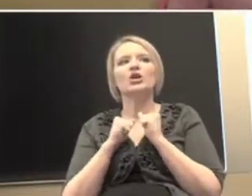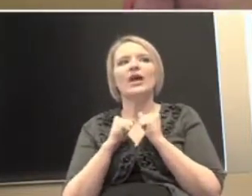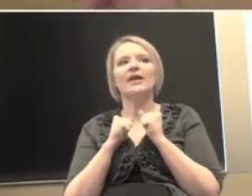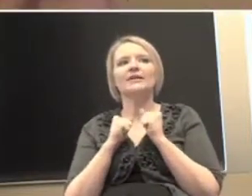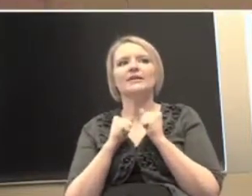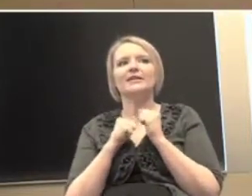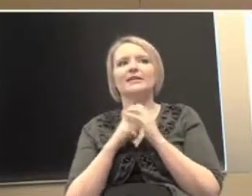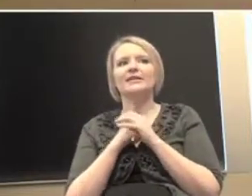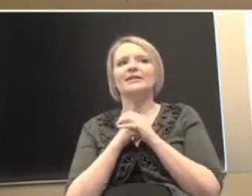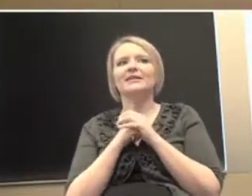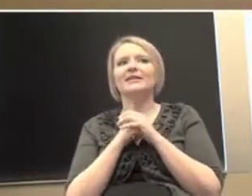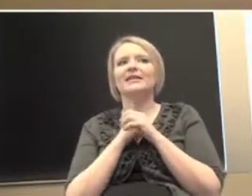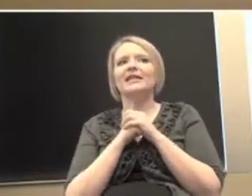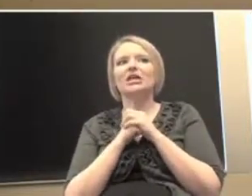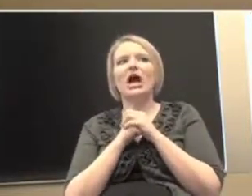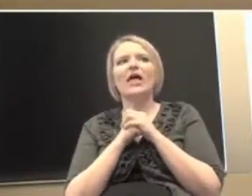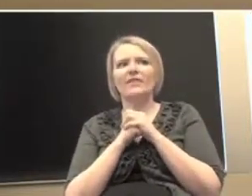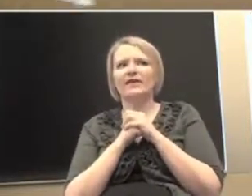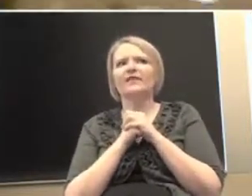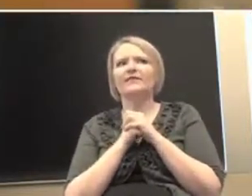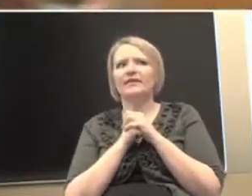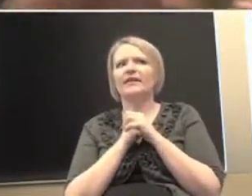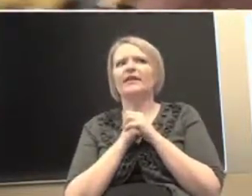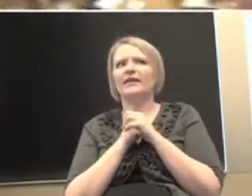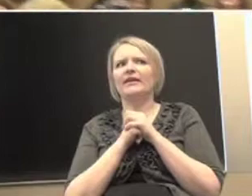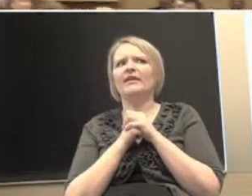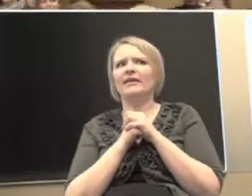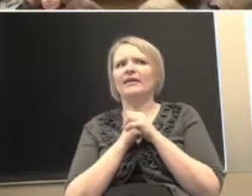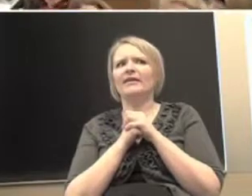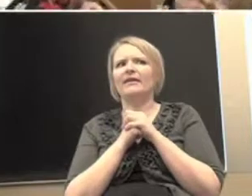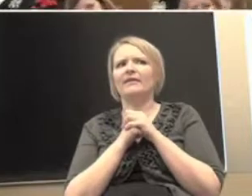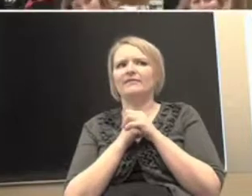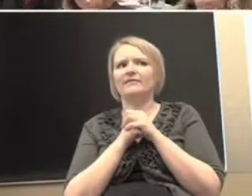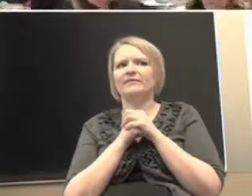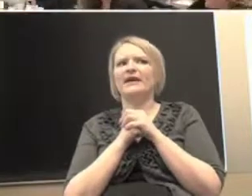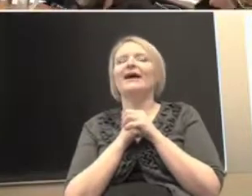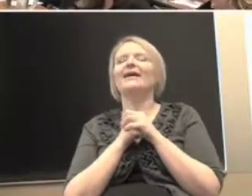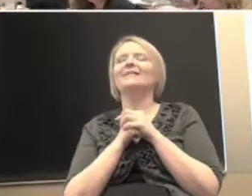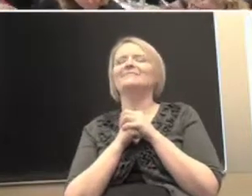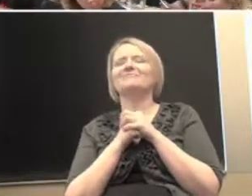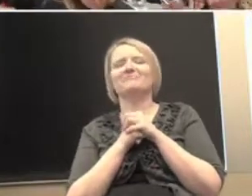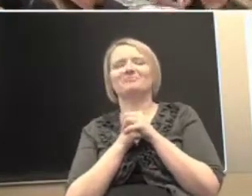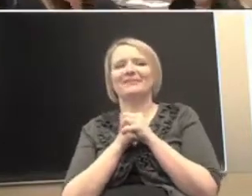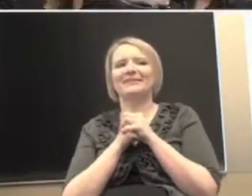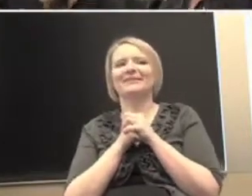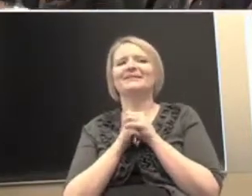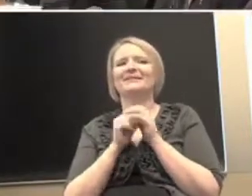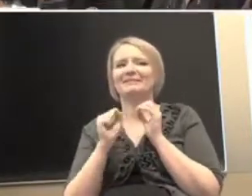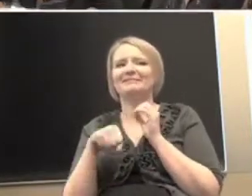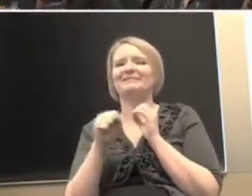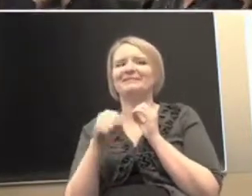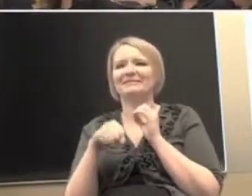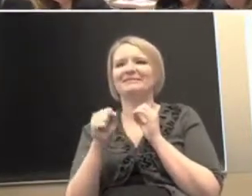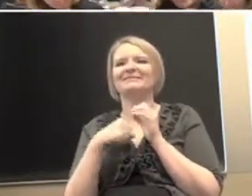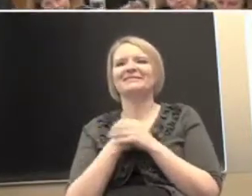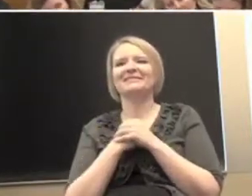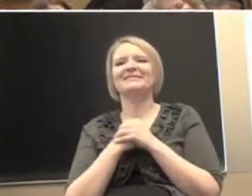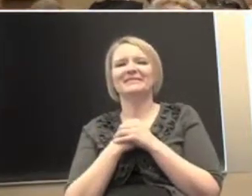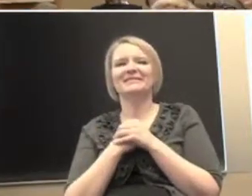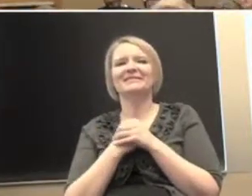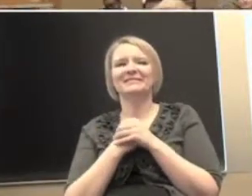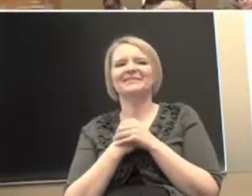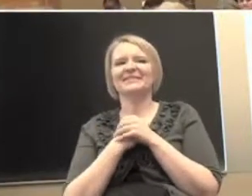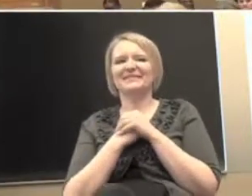We're coming this way. Who's our reporter here? Me. You, right on the end. Good. Okay, good. All right, we did